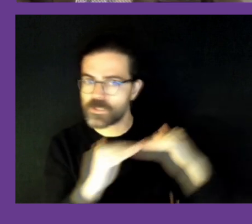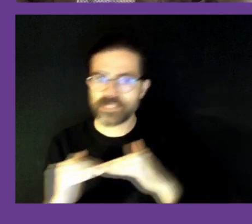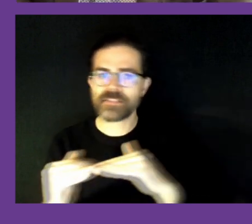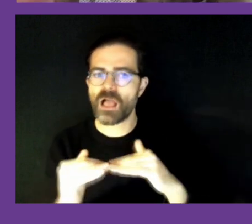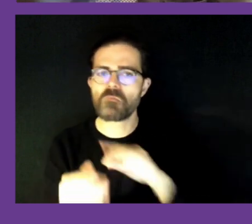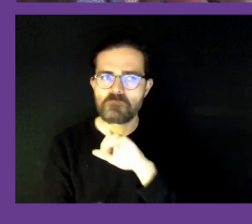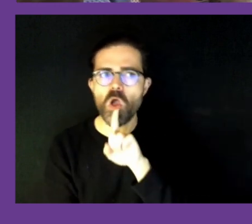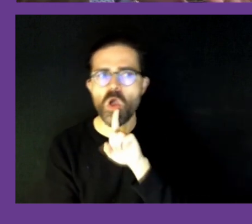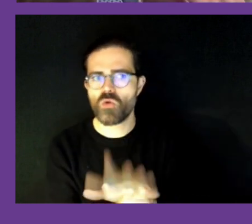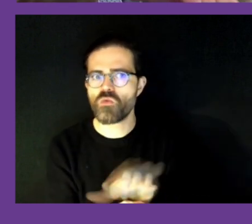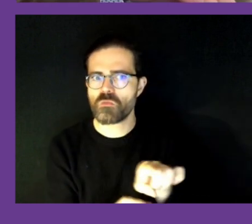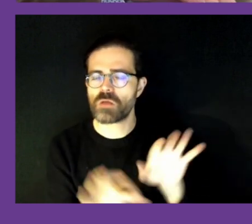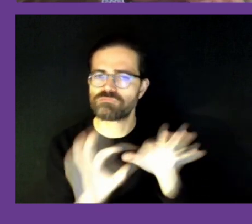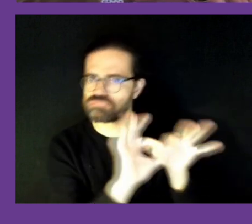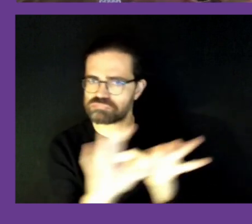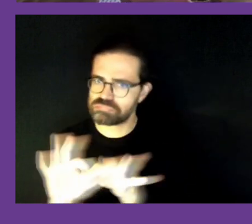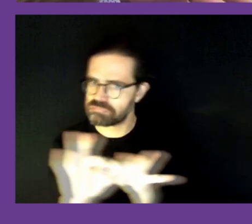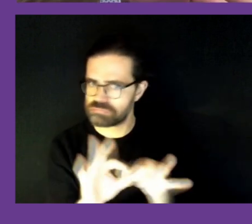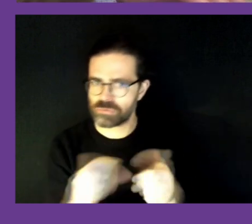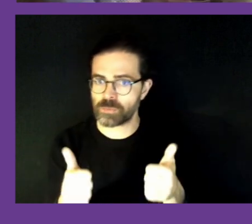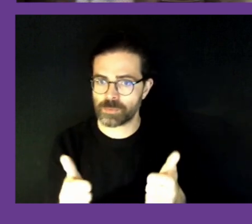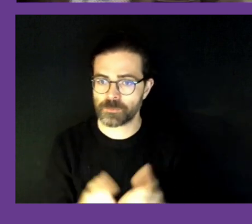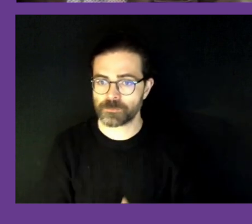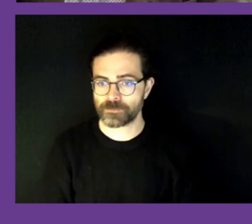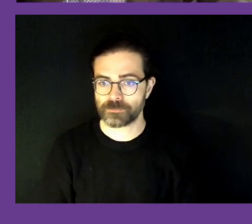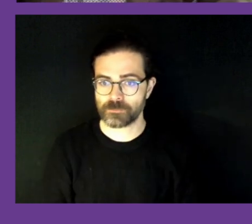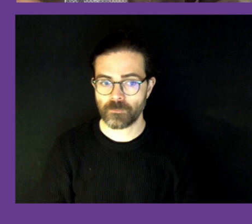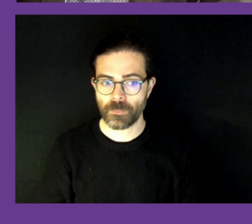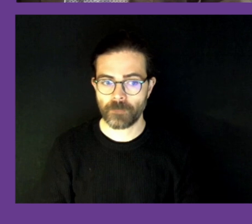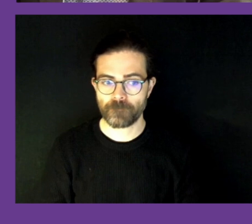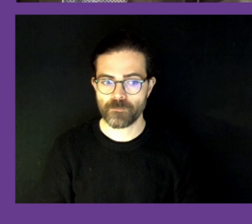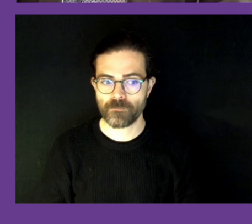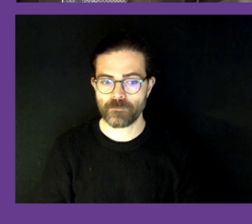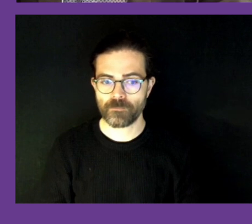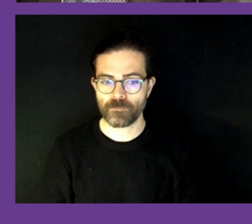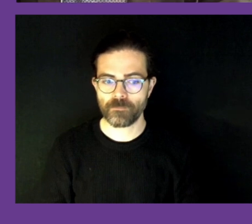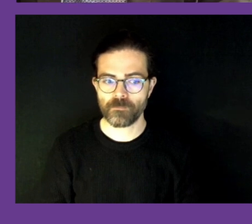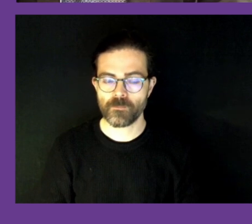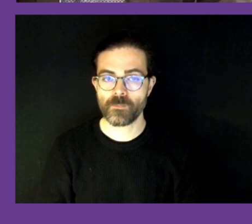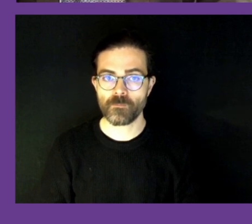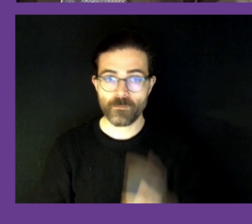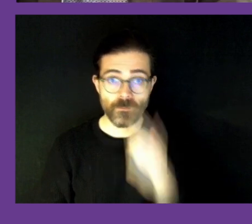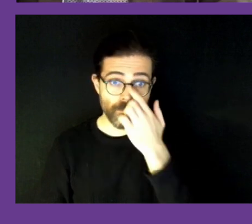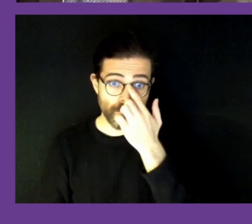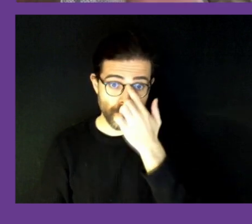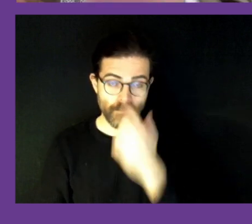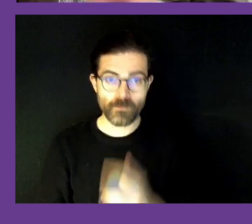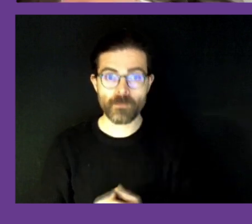relates the essential clauses requirements of the directive with the clauses